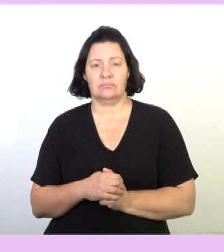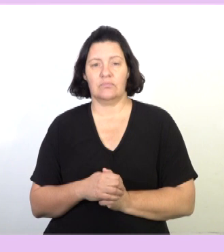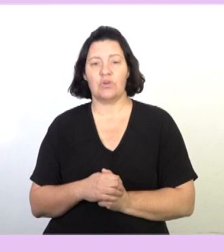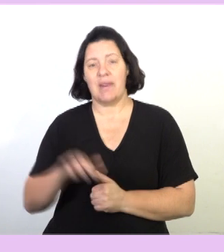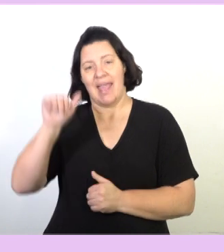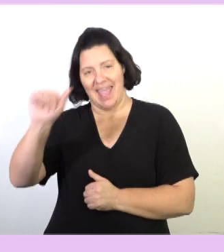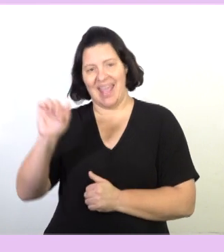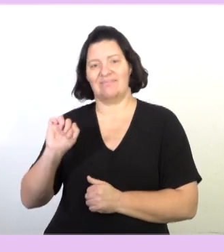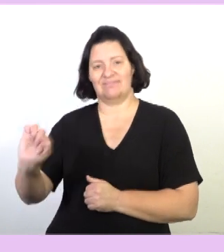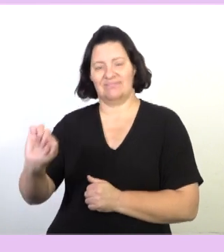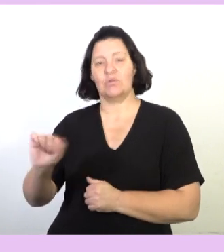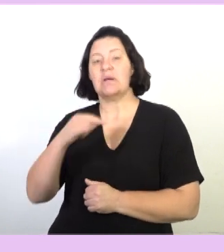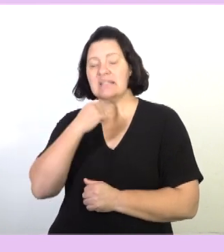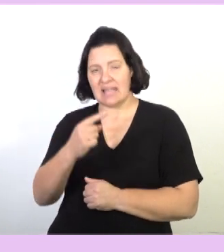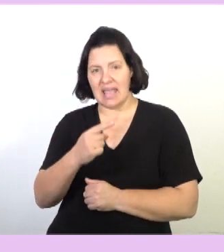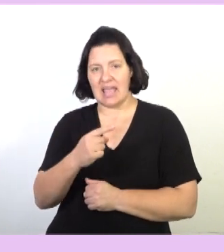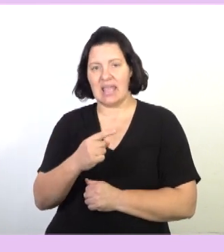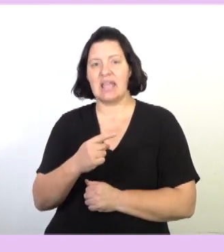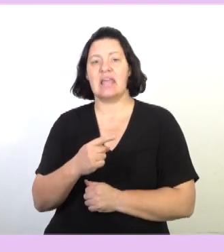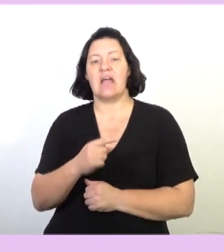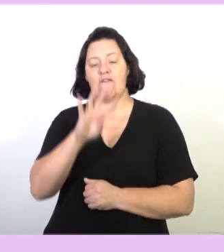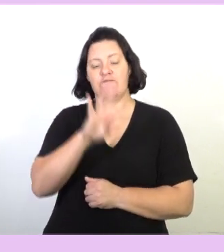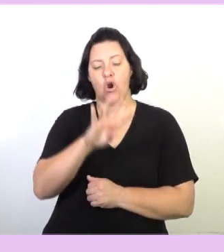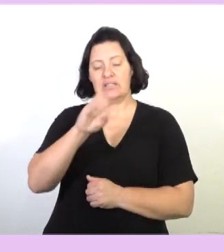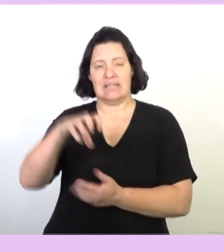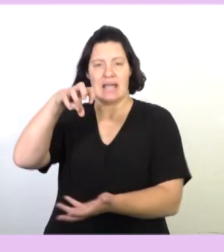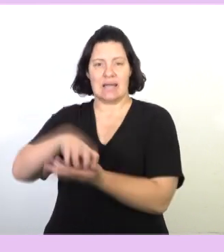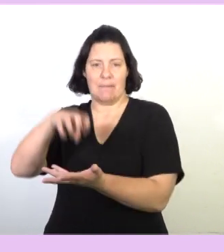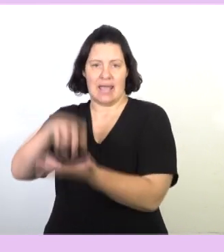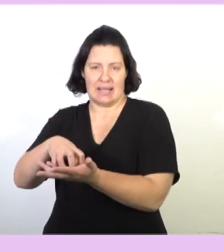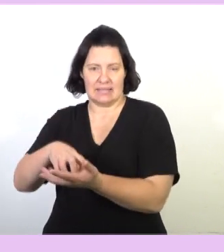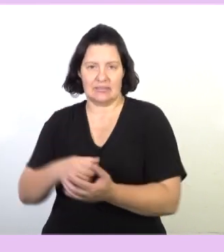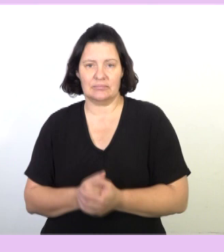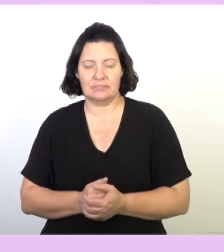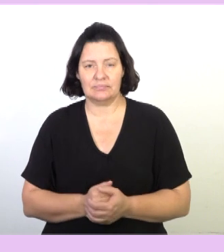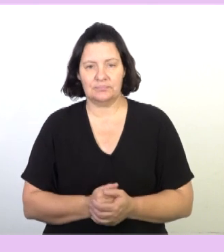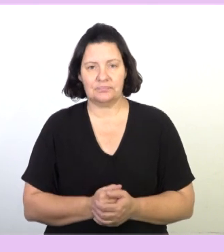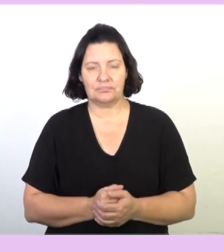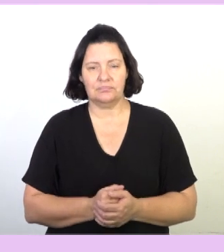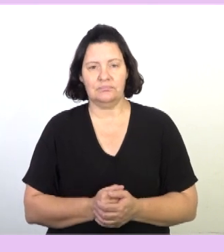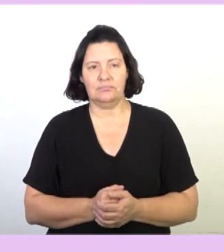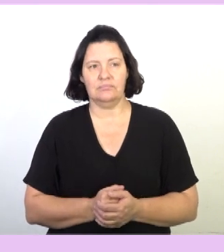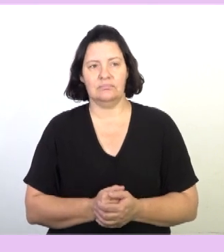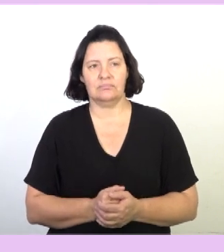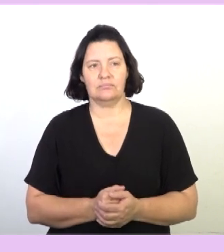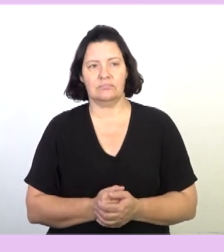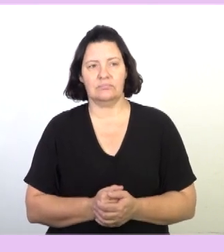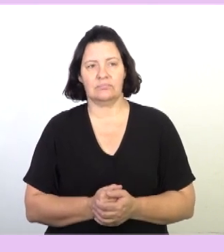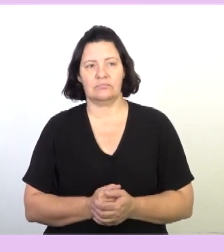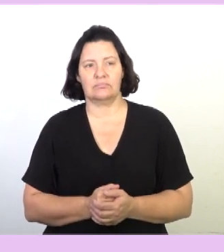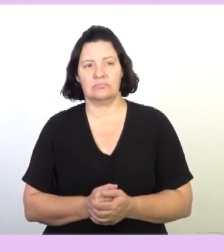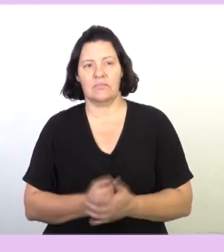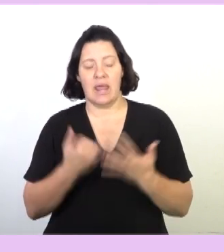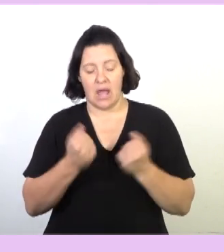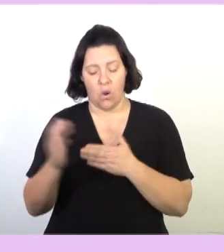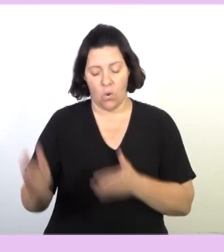which is the value of A. I'm going to divide my space so that you can understand what is happening. We're going to